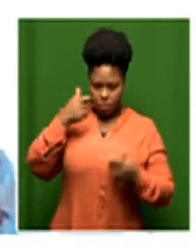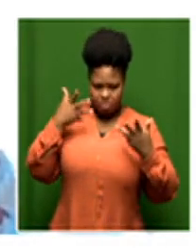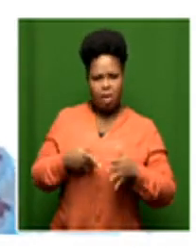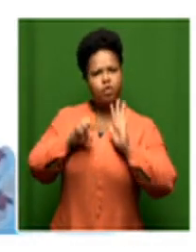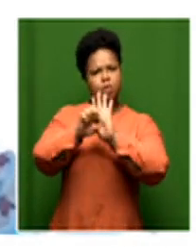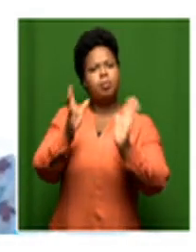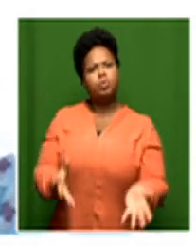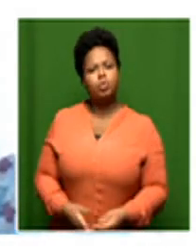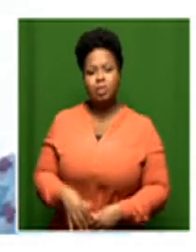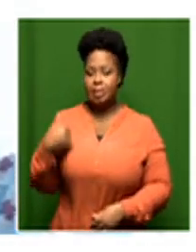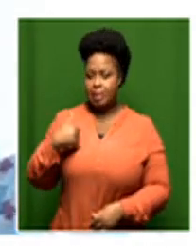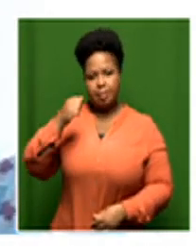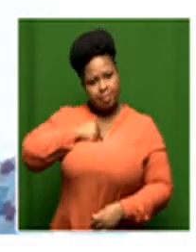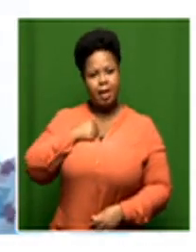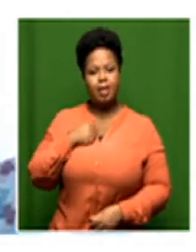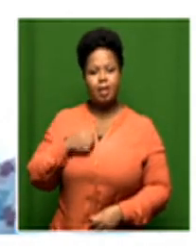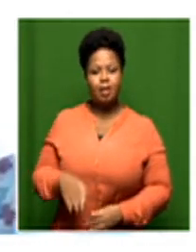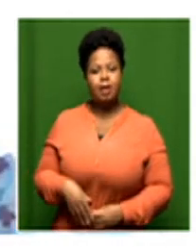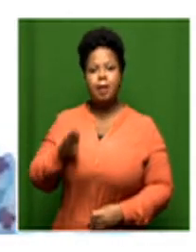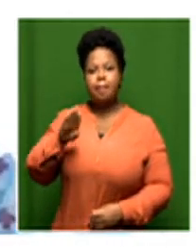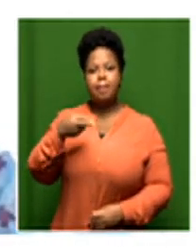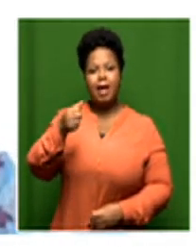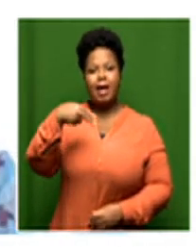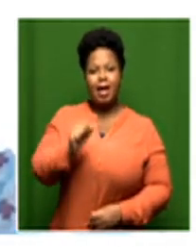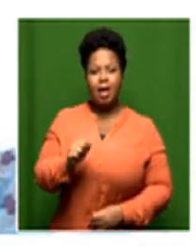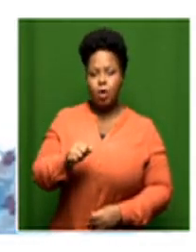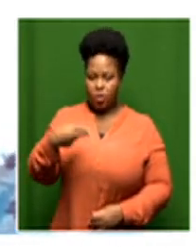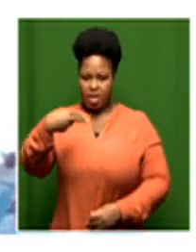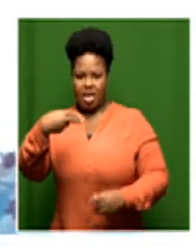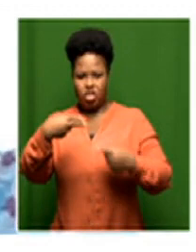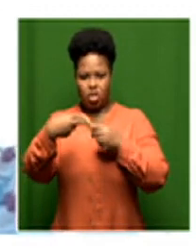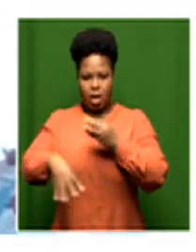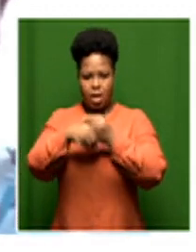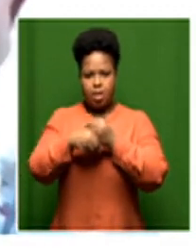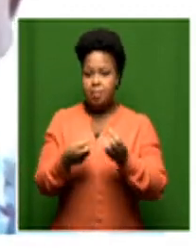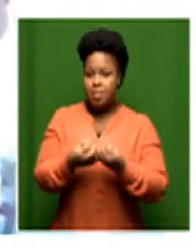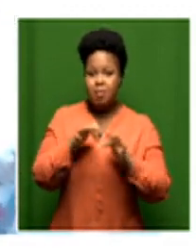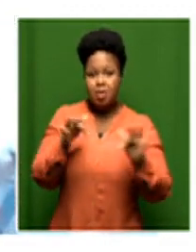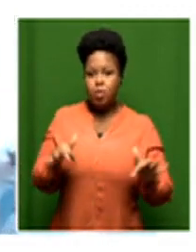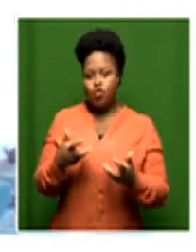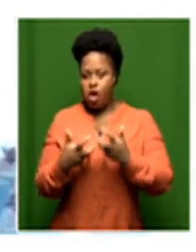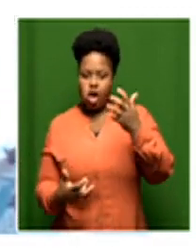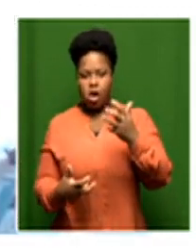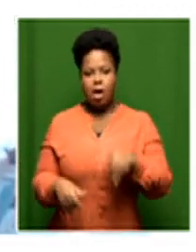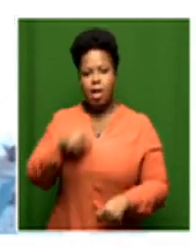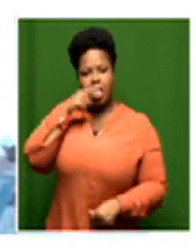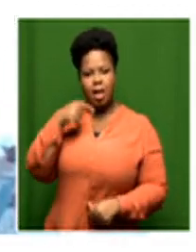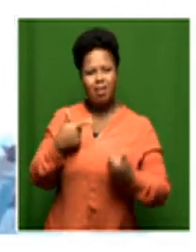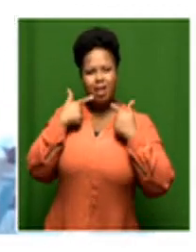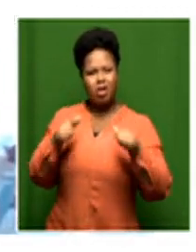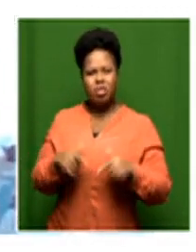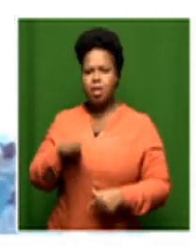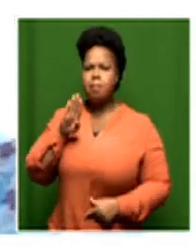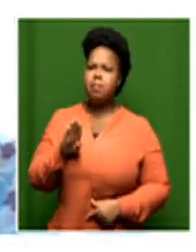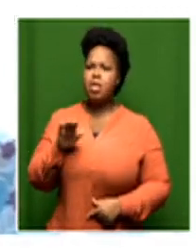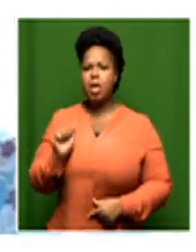an example. My surname is Bhanga with an H. Many people, in distorting my language, they've used